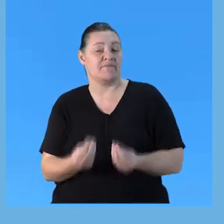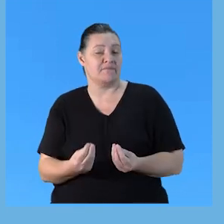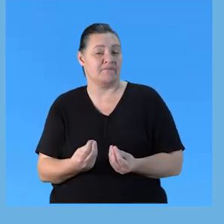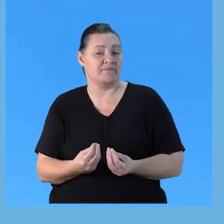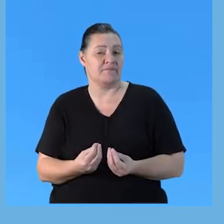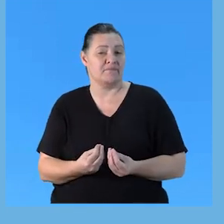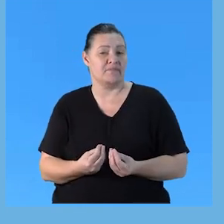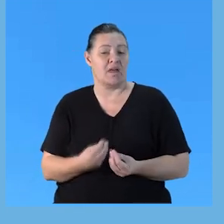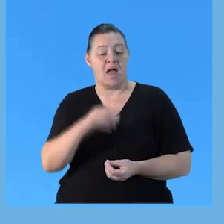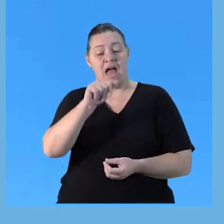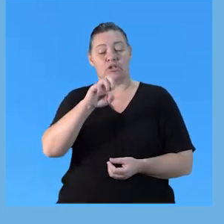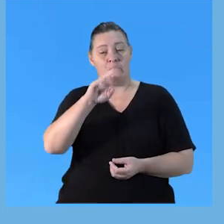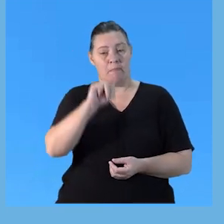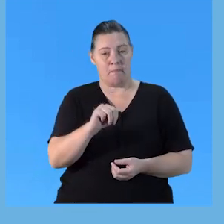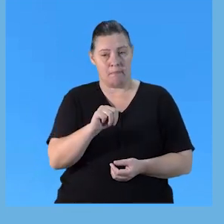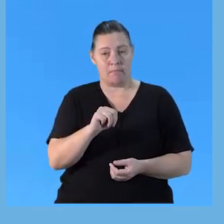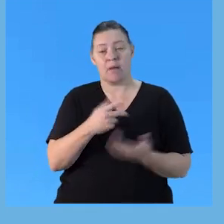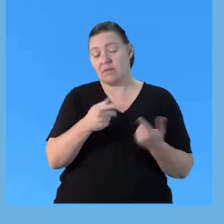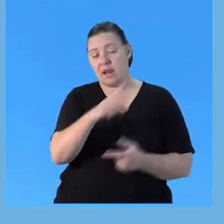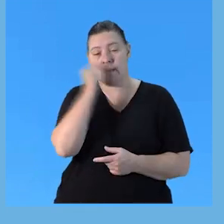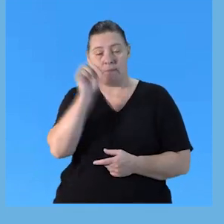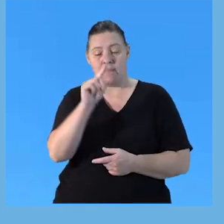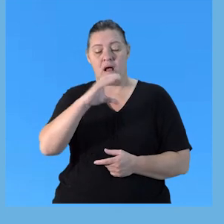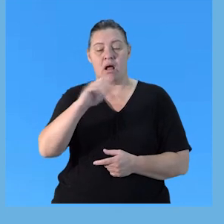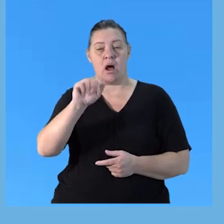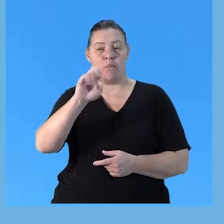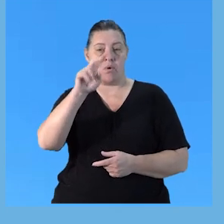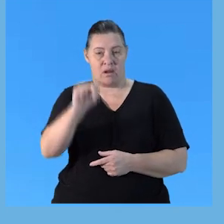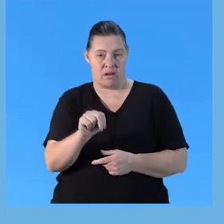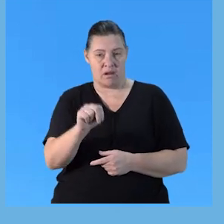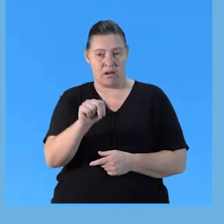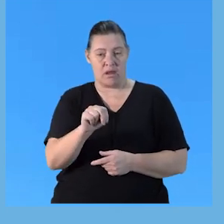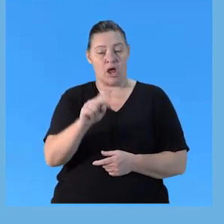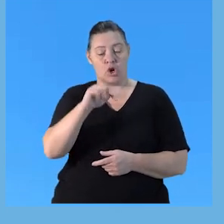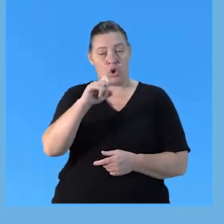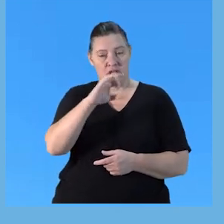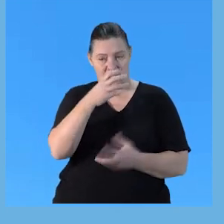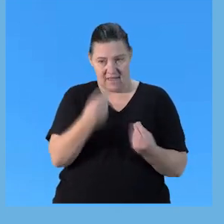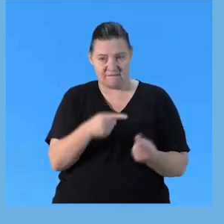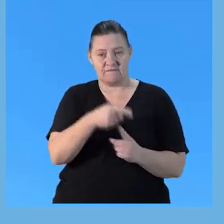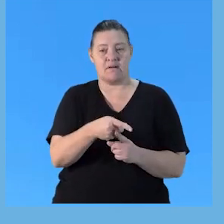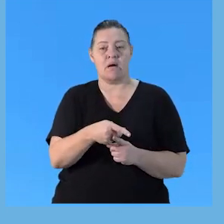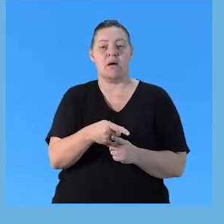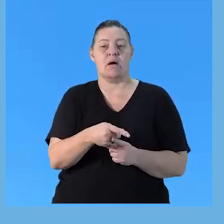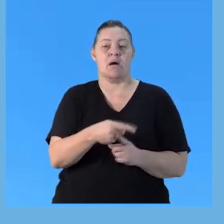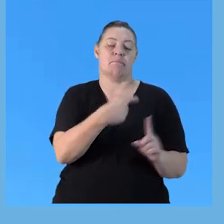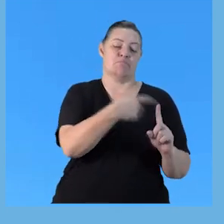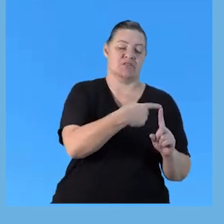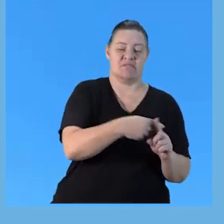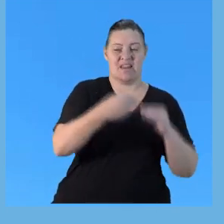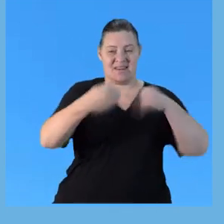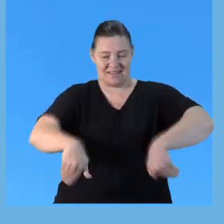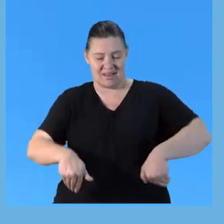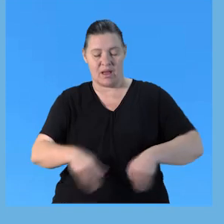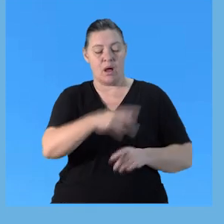diagram. We need to ask. We are asked, why do we think it's useful to have a switch in a circuit? So looking at that diagram that we had, or we can